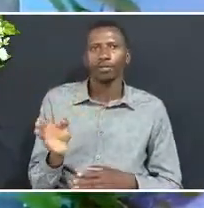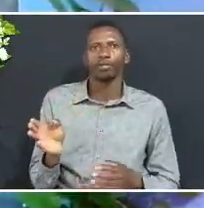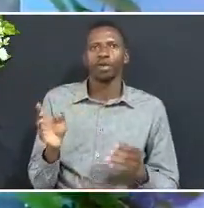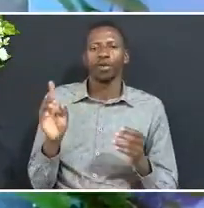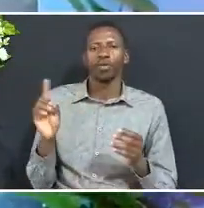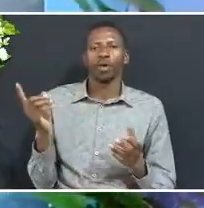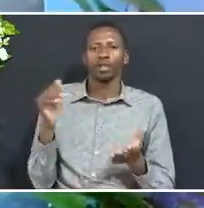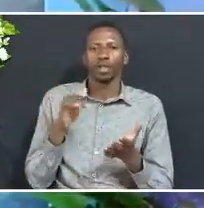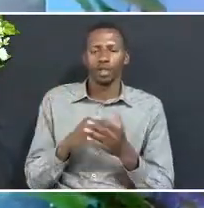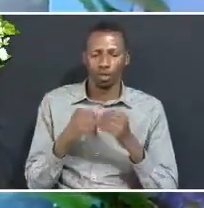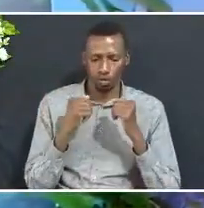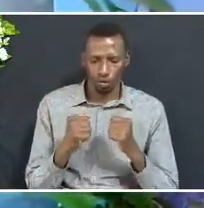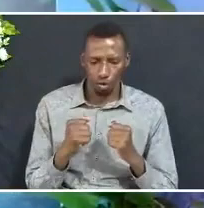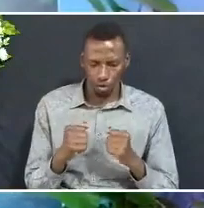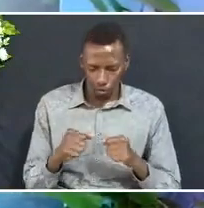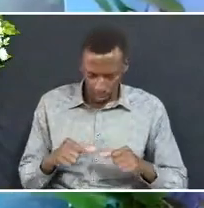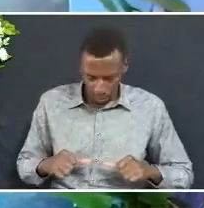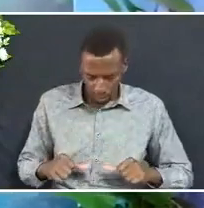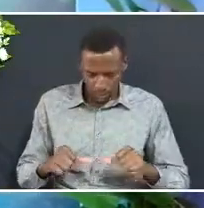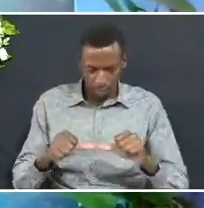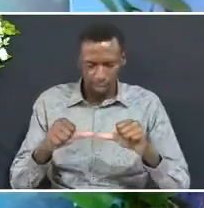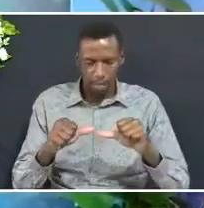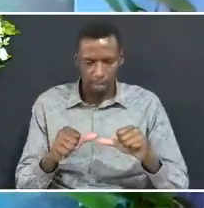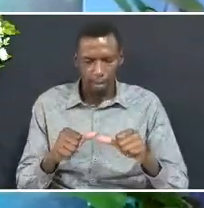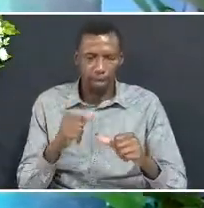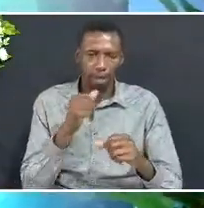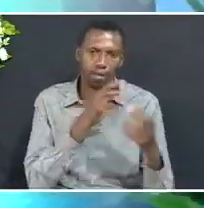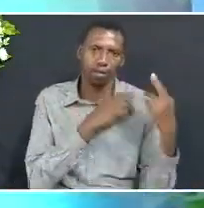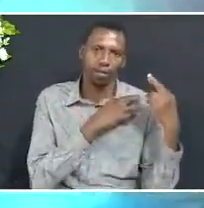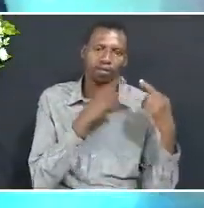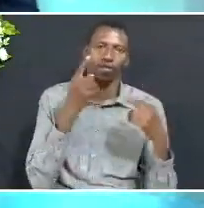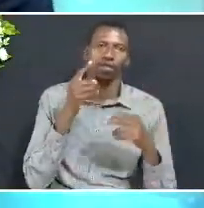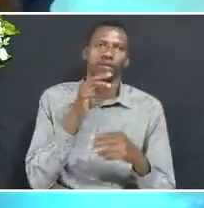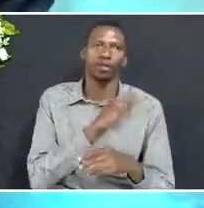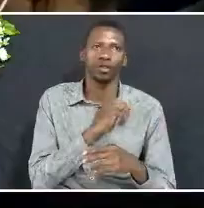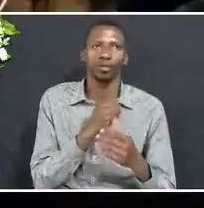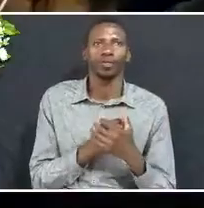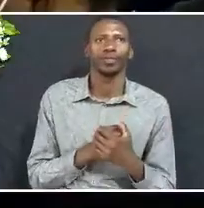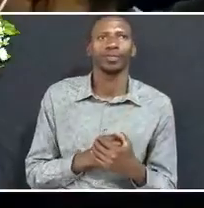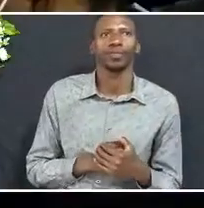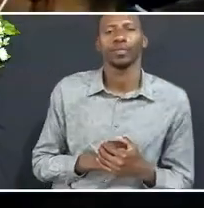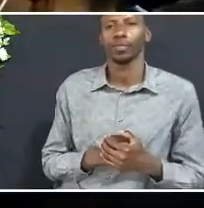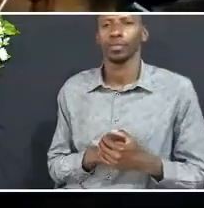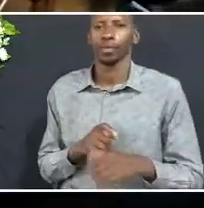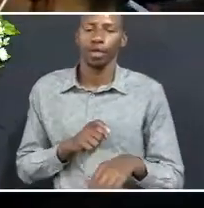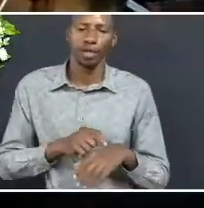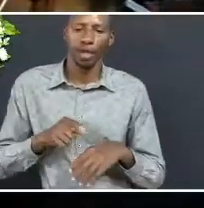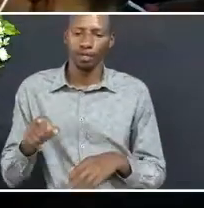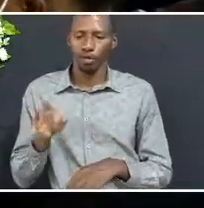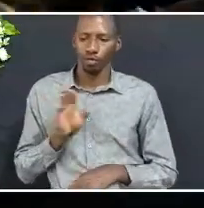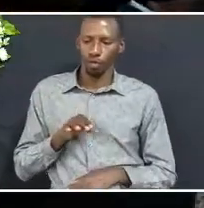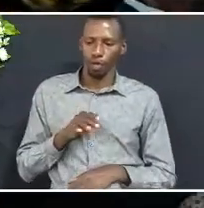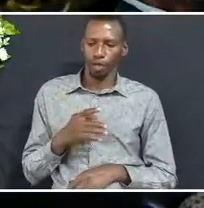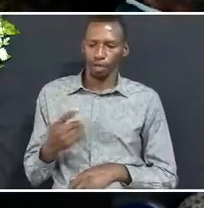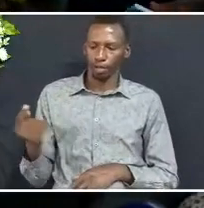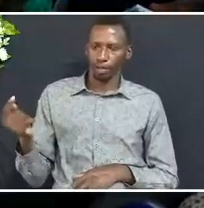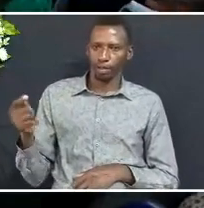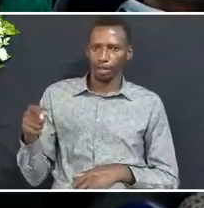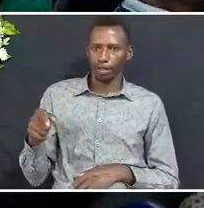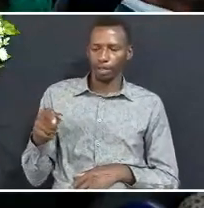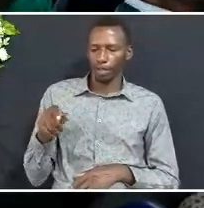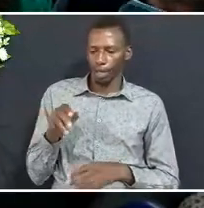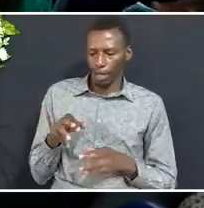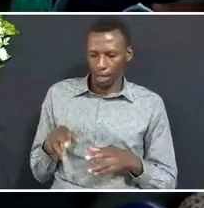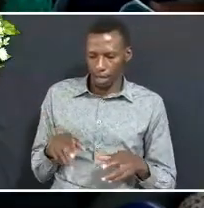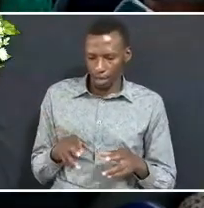reignited in strength for him to continue the assignment of mission. So when this woman was coming to the river, conducting her normal